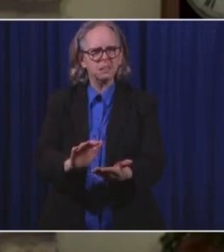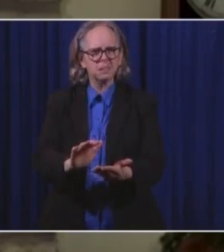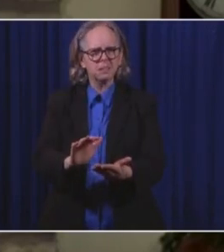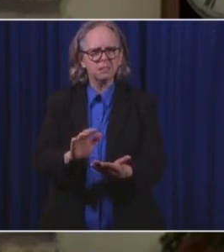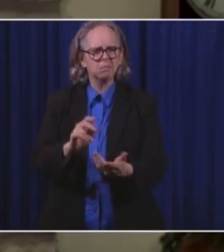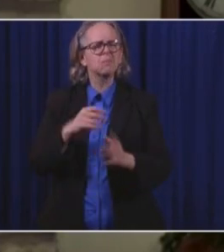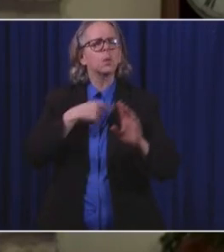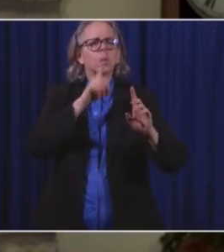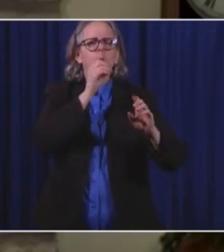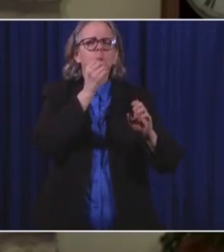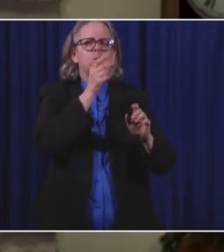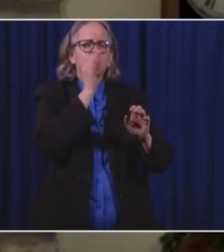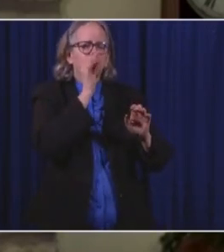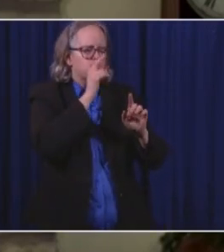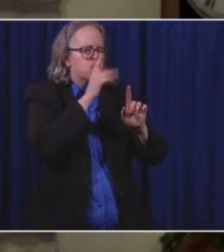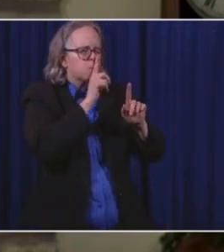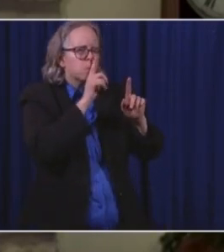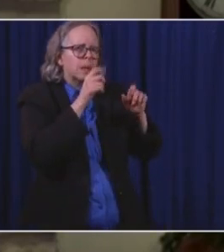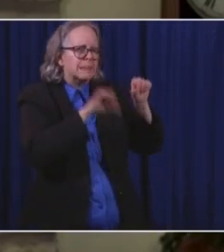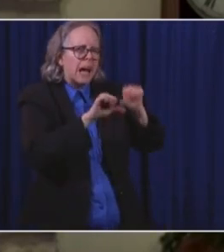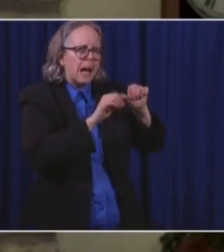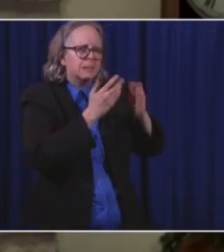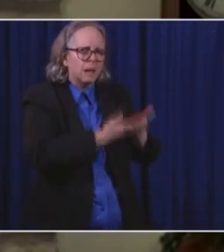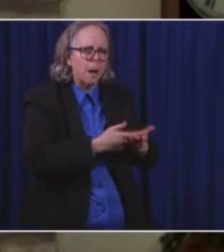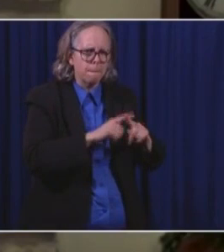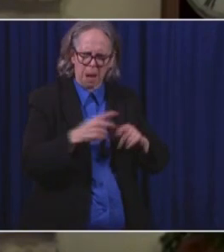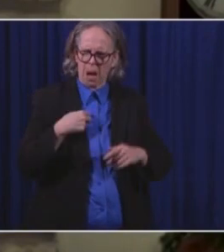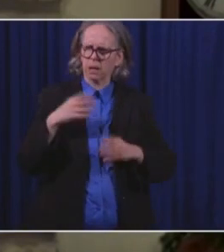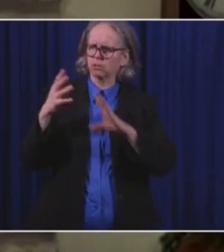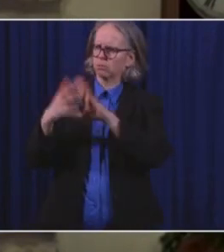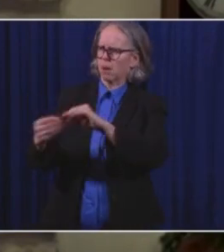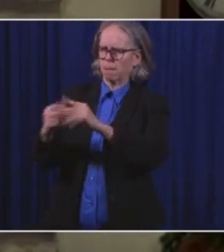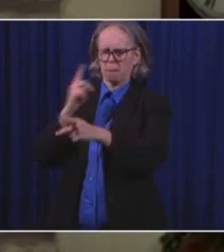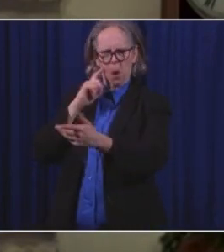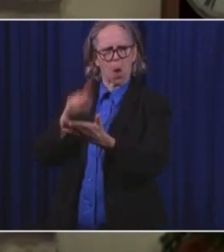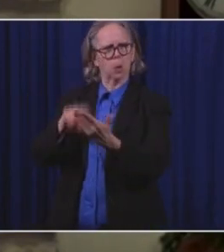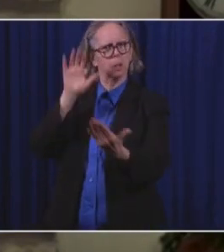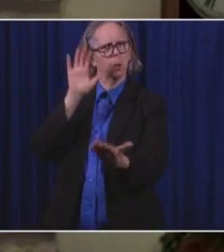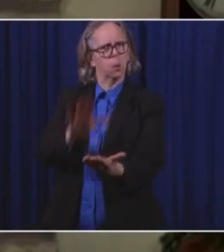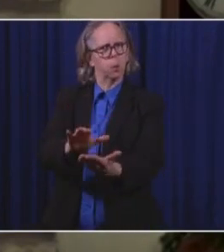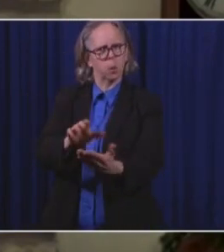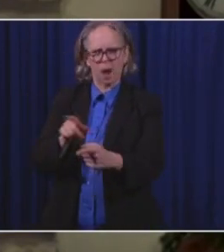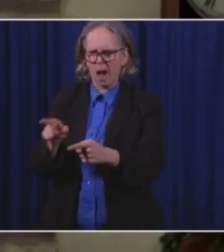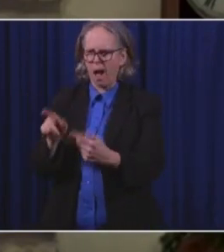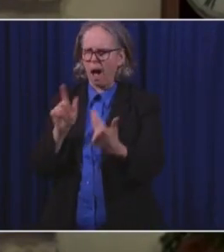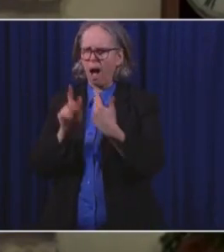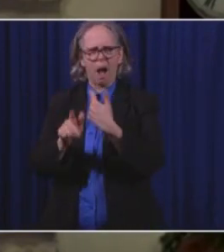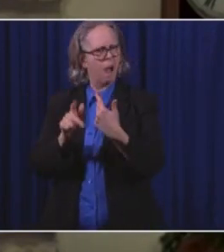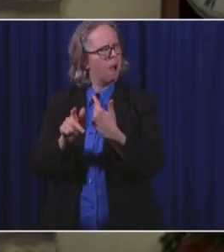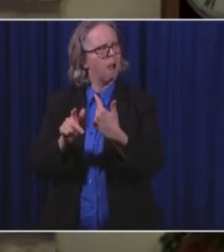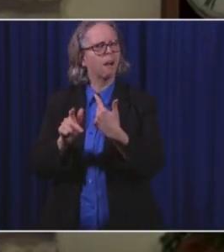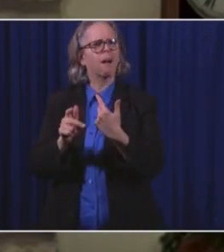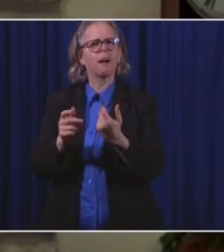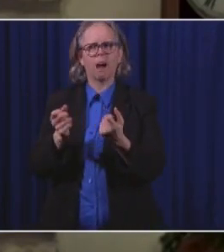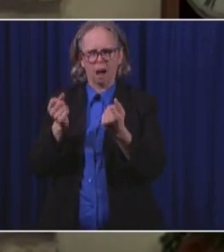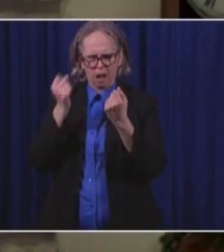Ohioans responded to the request and responded to the evidence and the facts.